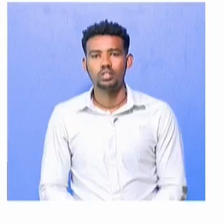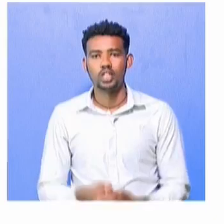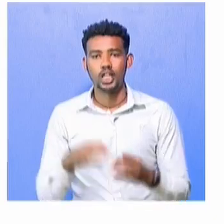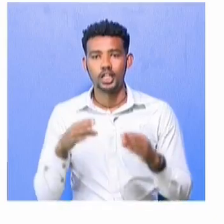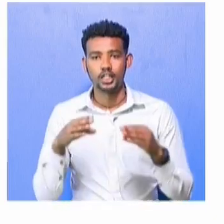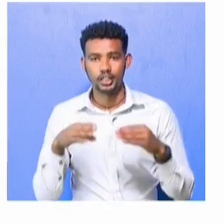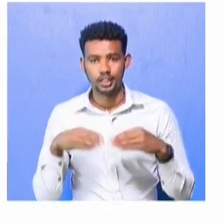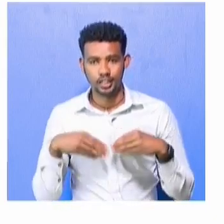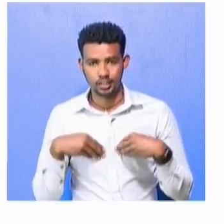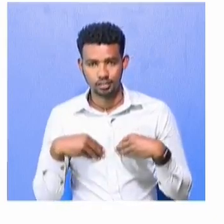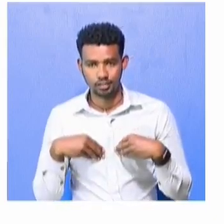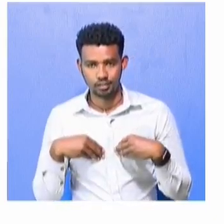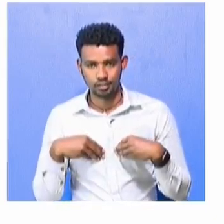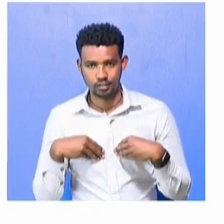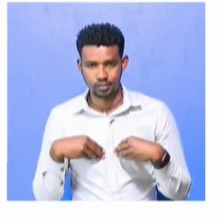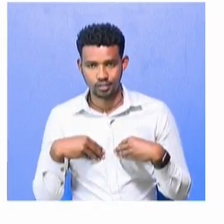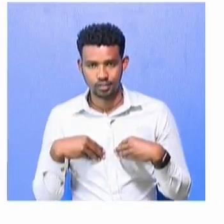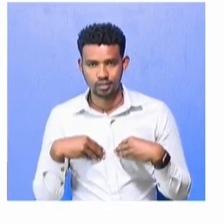receive